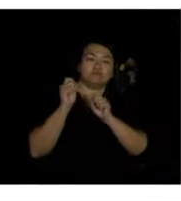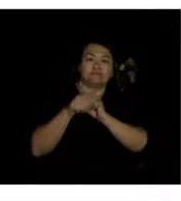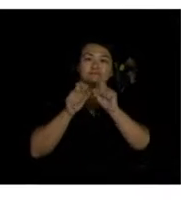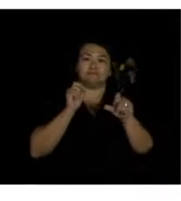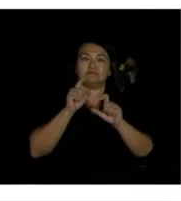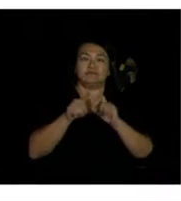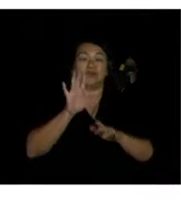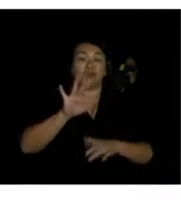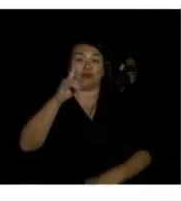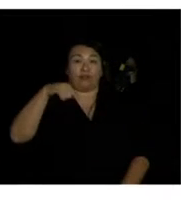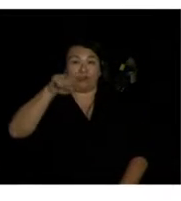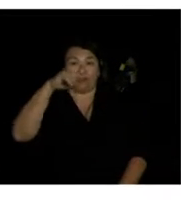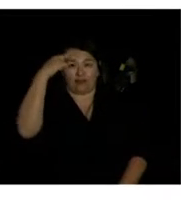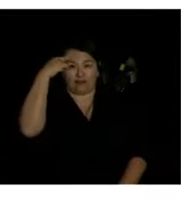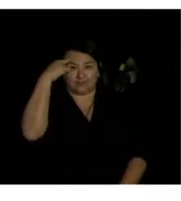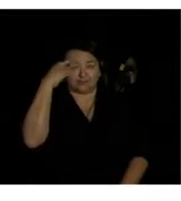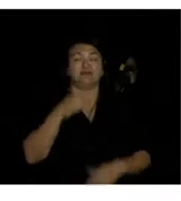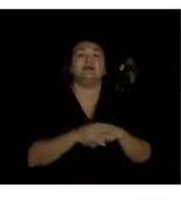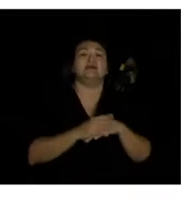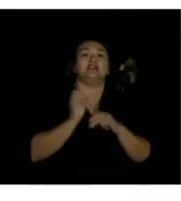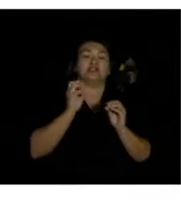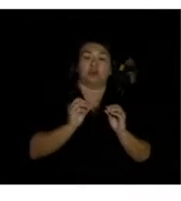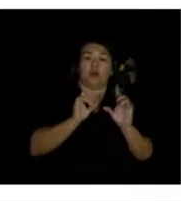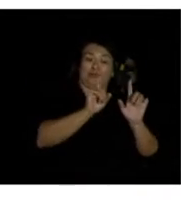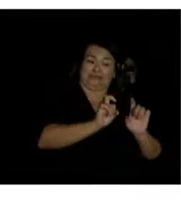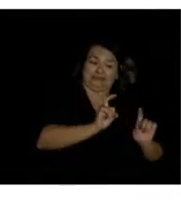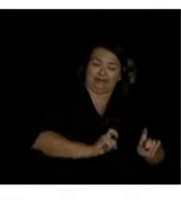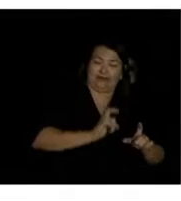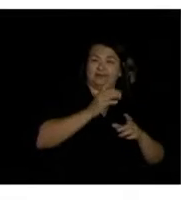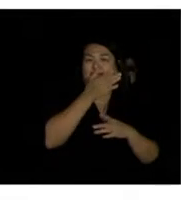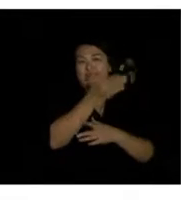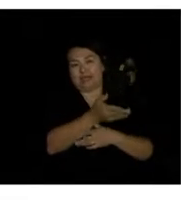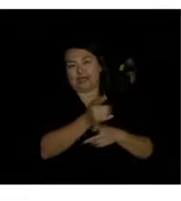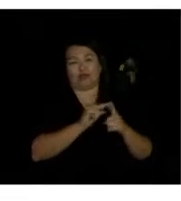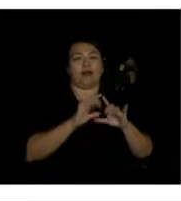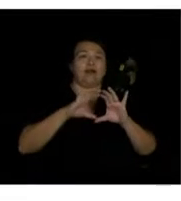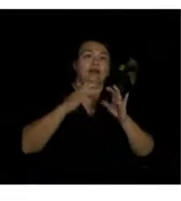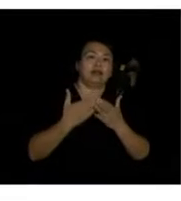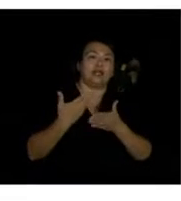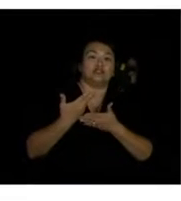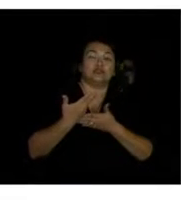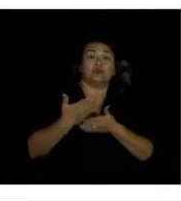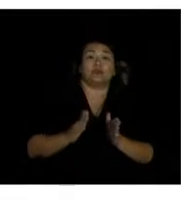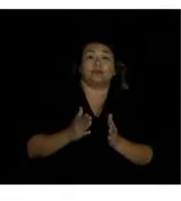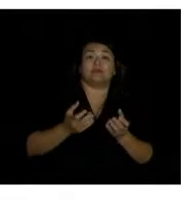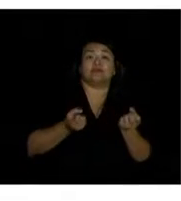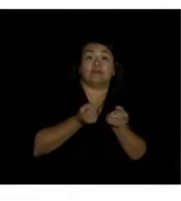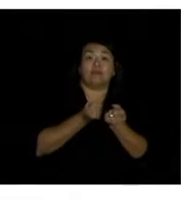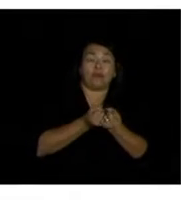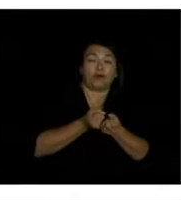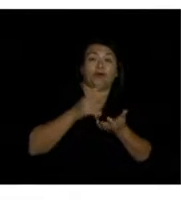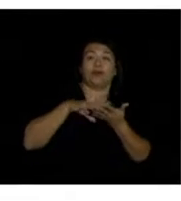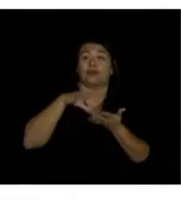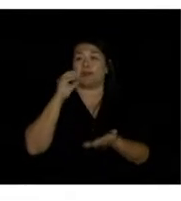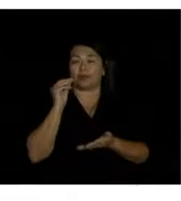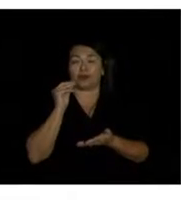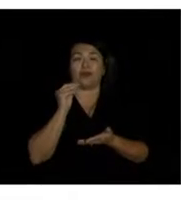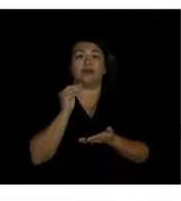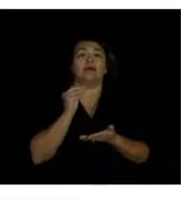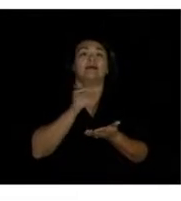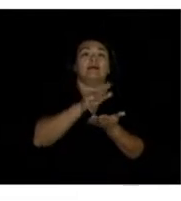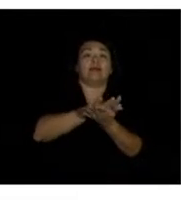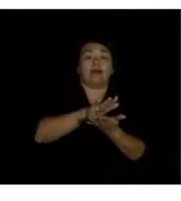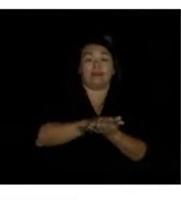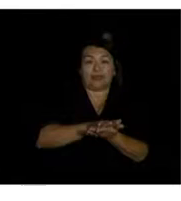see for yourself, there's, test is in there, classroom support, learning, a